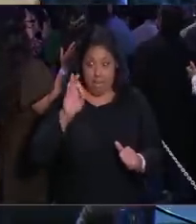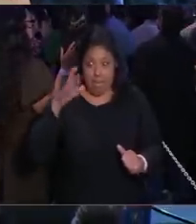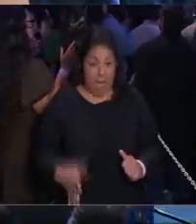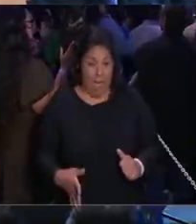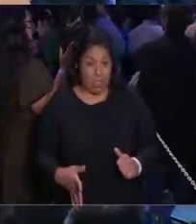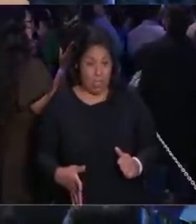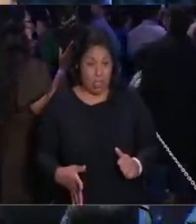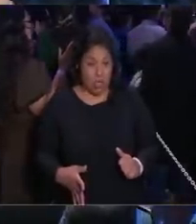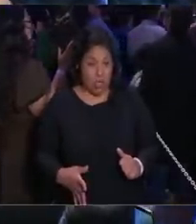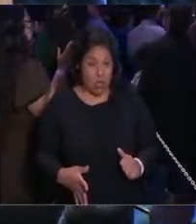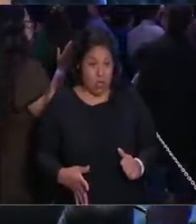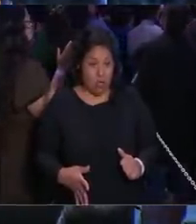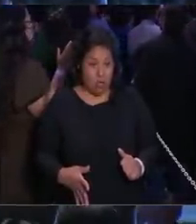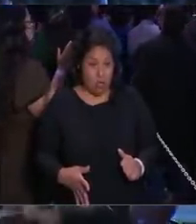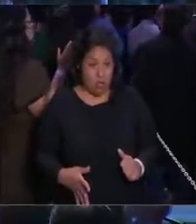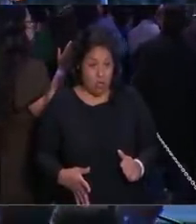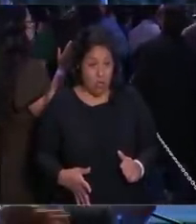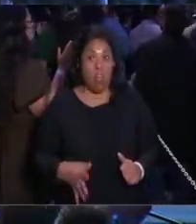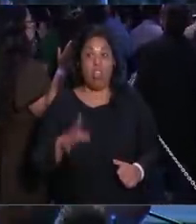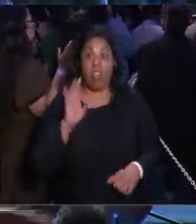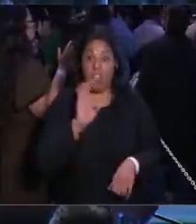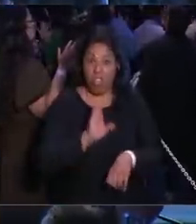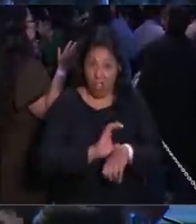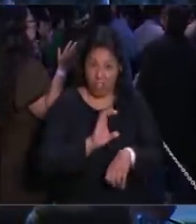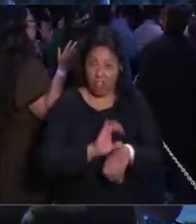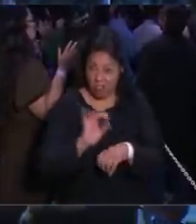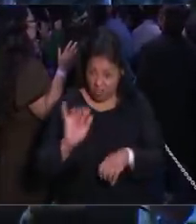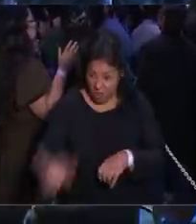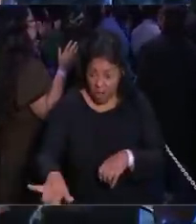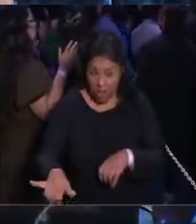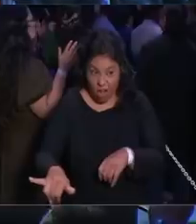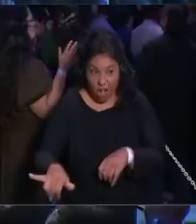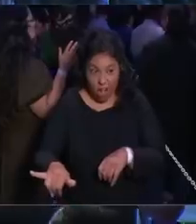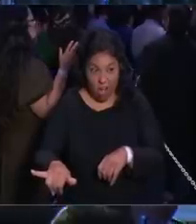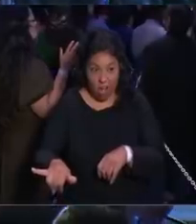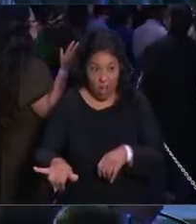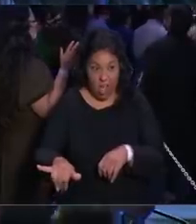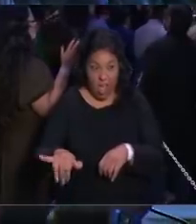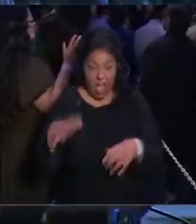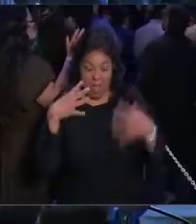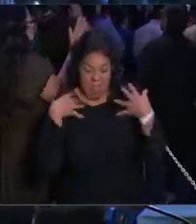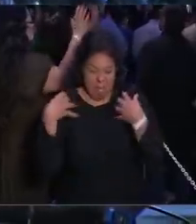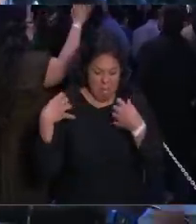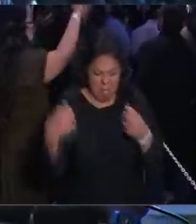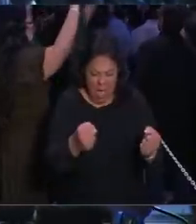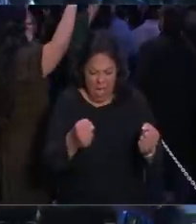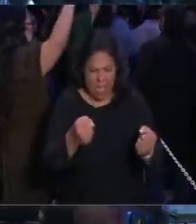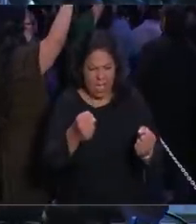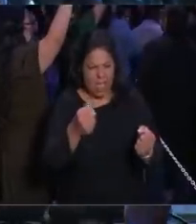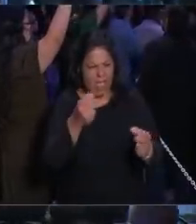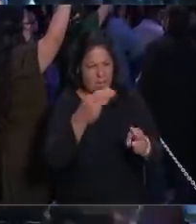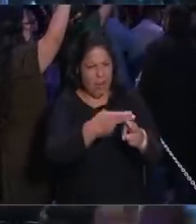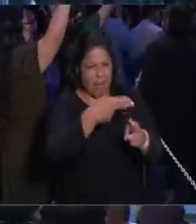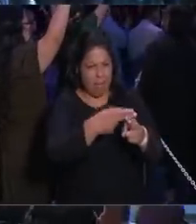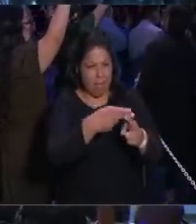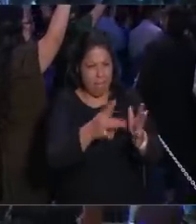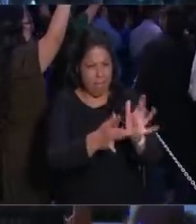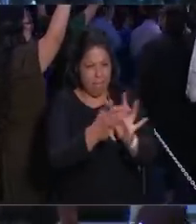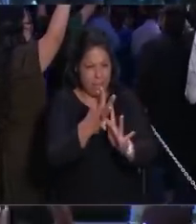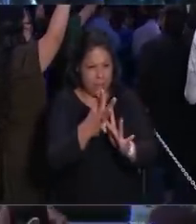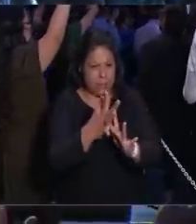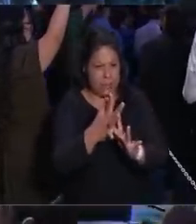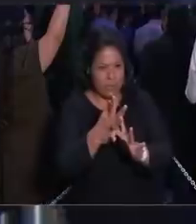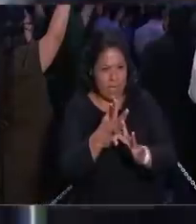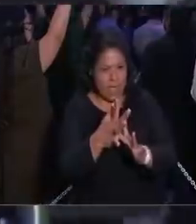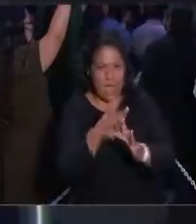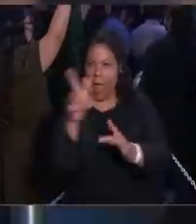y habló con el pastor of the Methodist Church, de la iglesia metodista, in the mighty name of Jesus. Y ellos